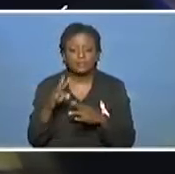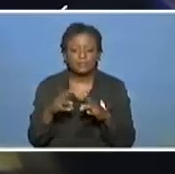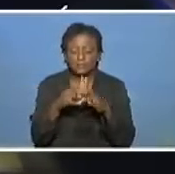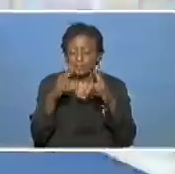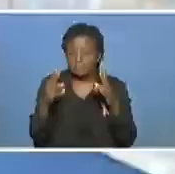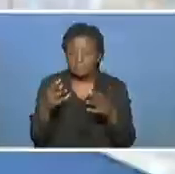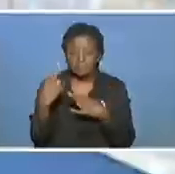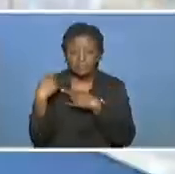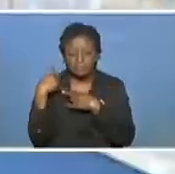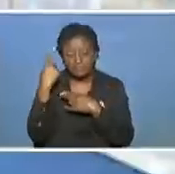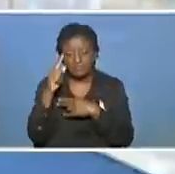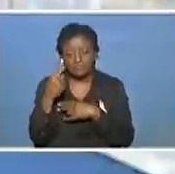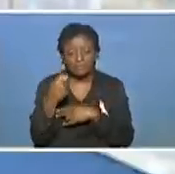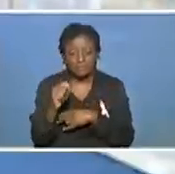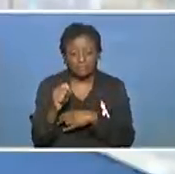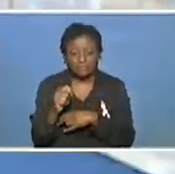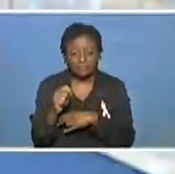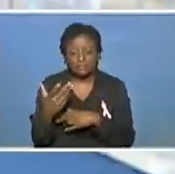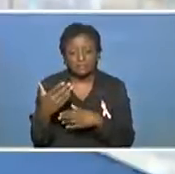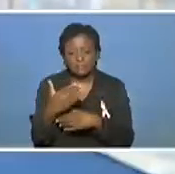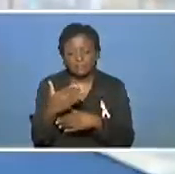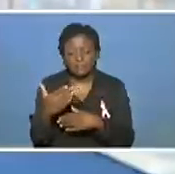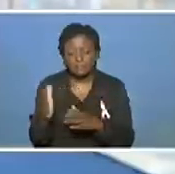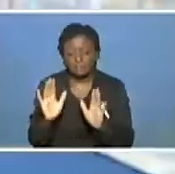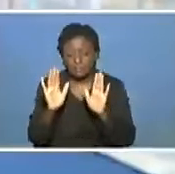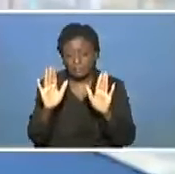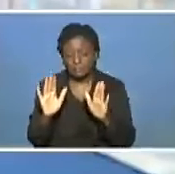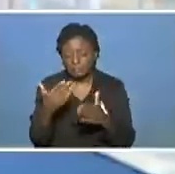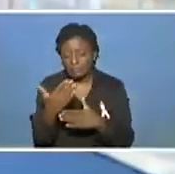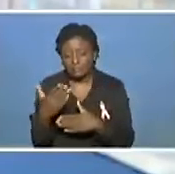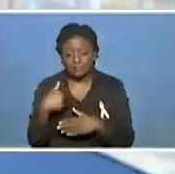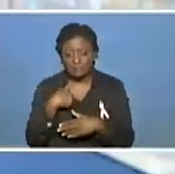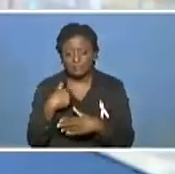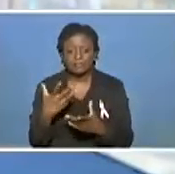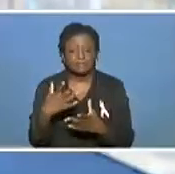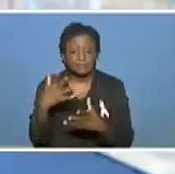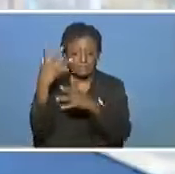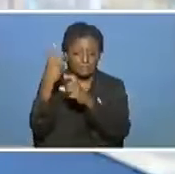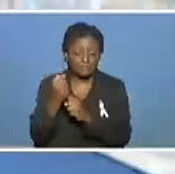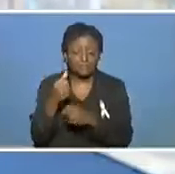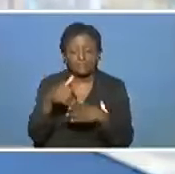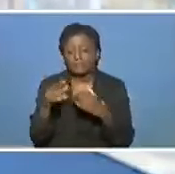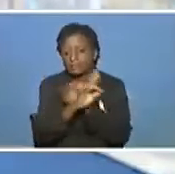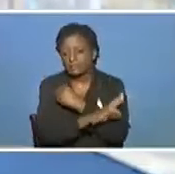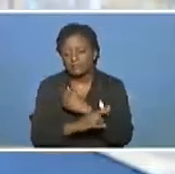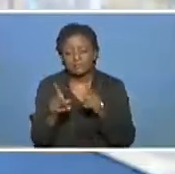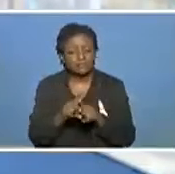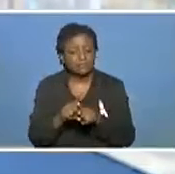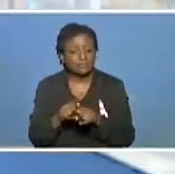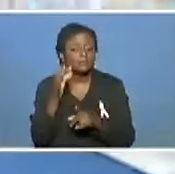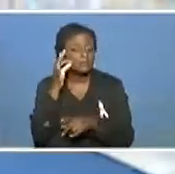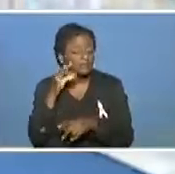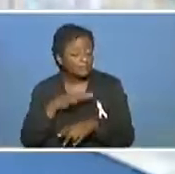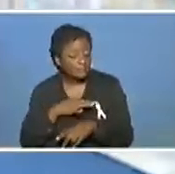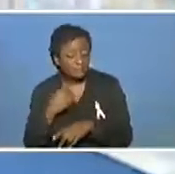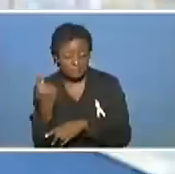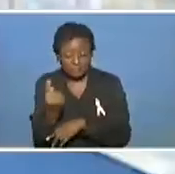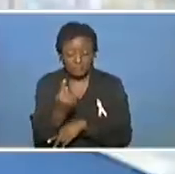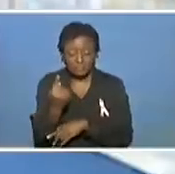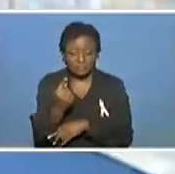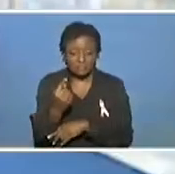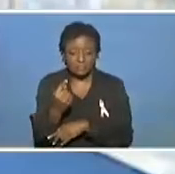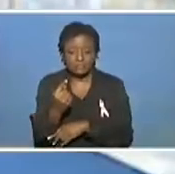the landmark things I've accomplished in the region as a female artist from the Bahamas, female solo artist. And